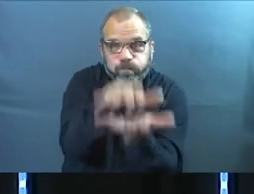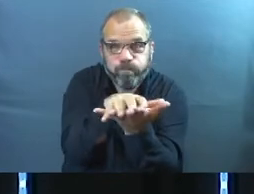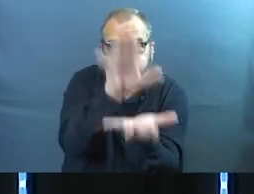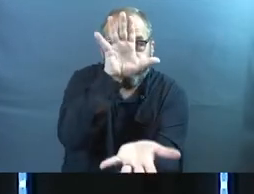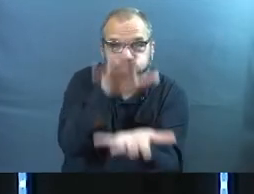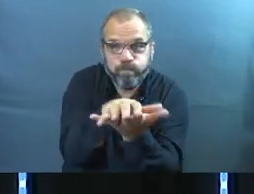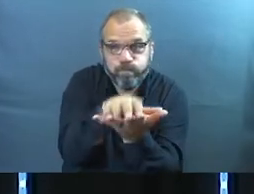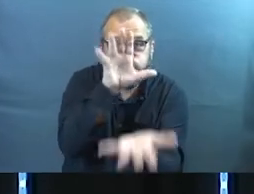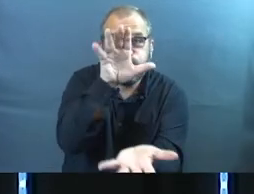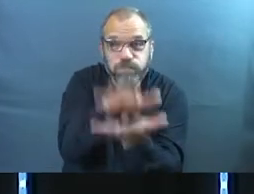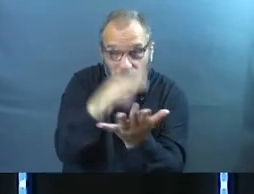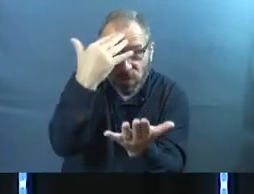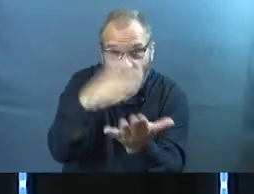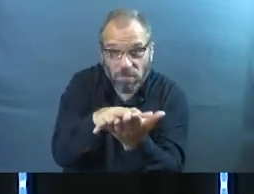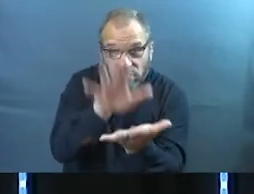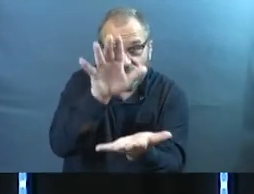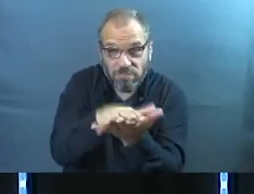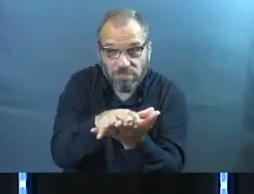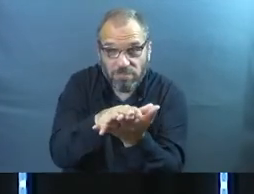Come on.